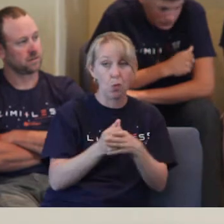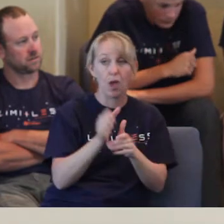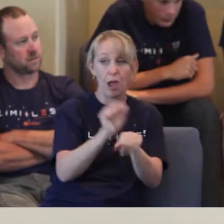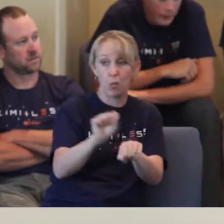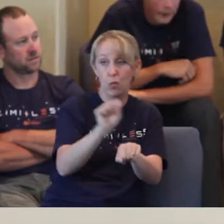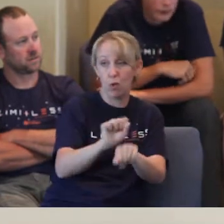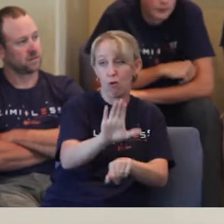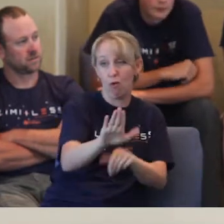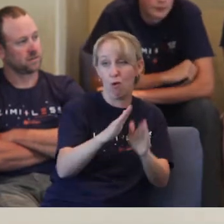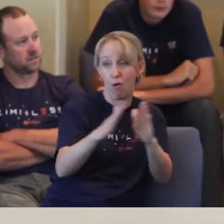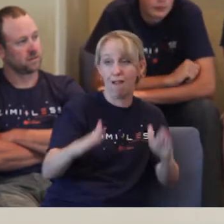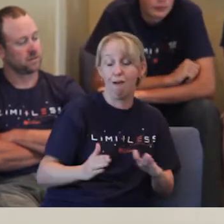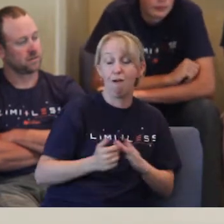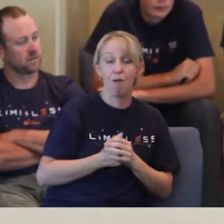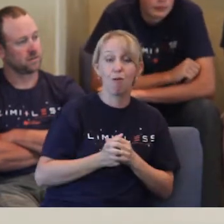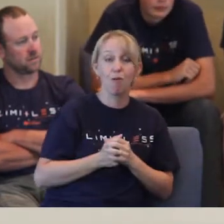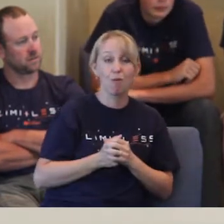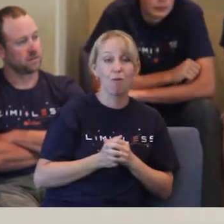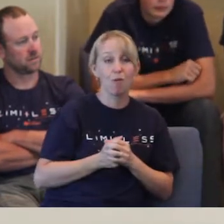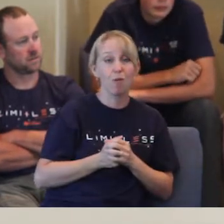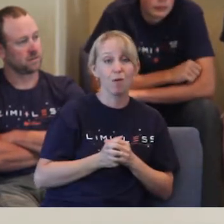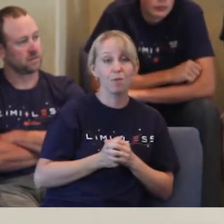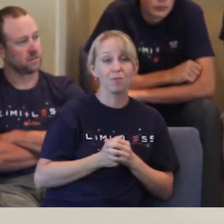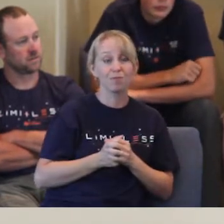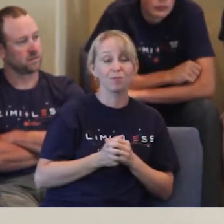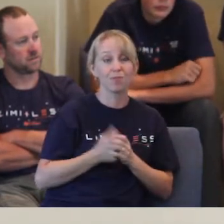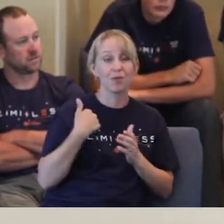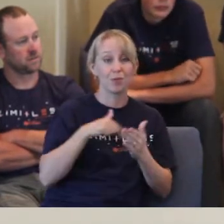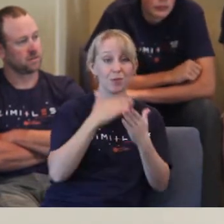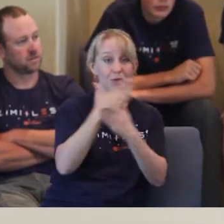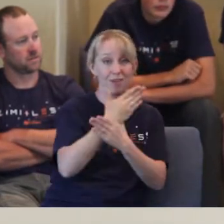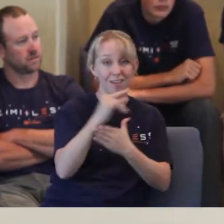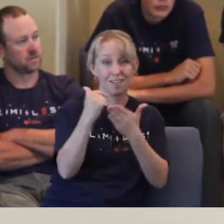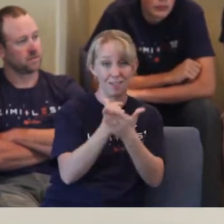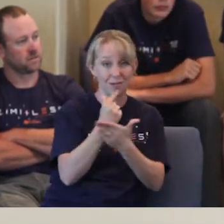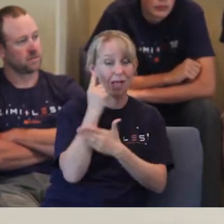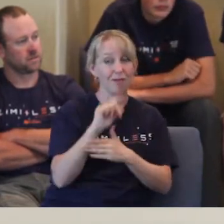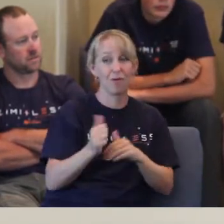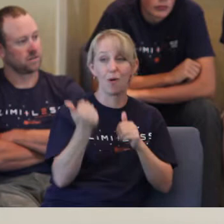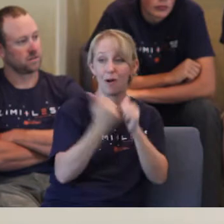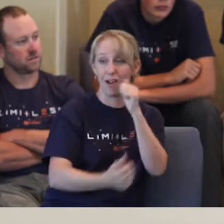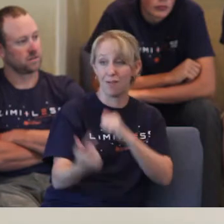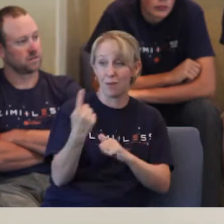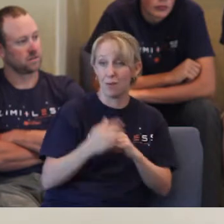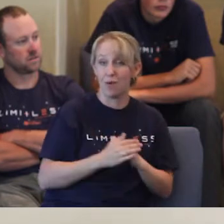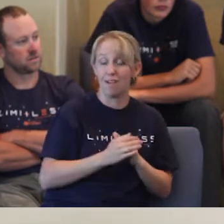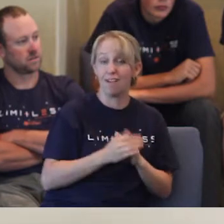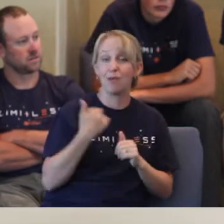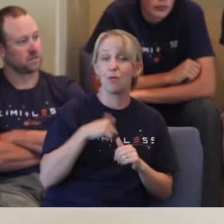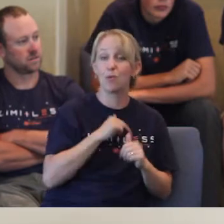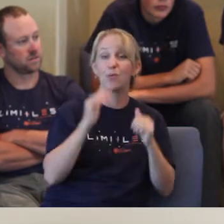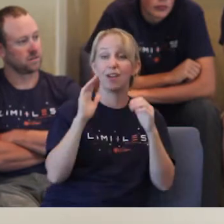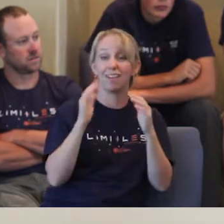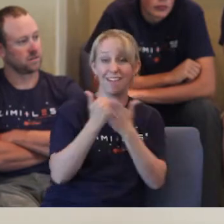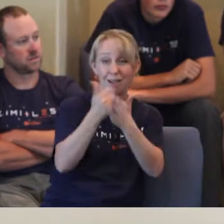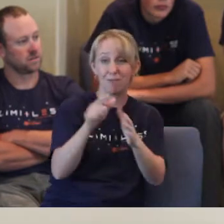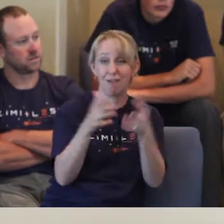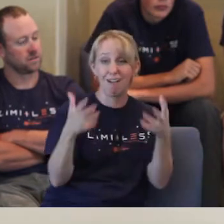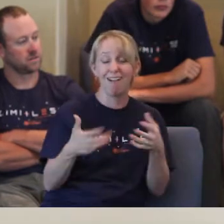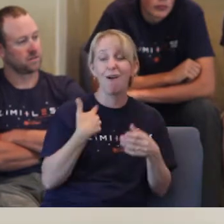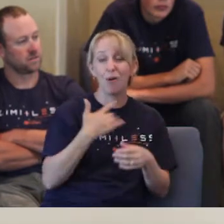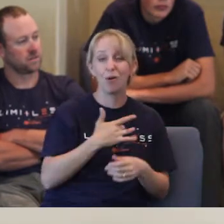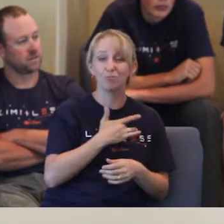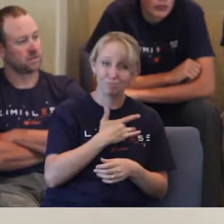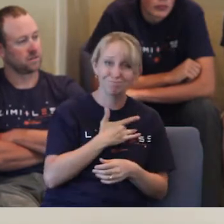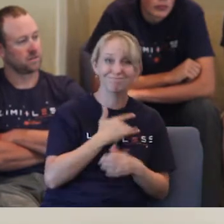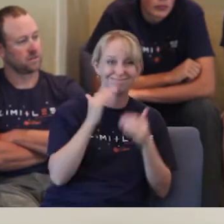like we took our own time just to come here and work on her house and that we can like share the gospel for